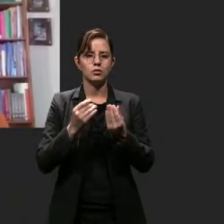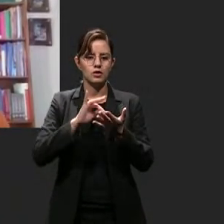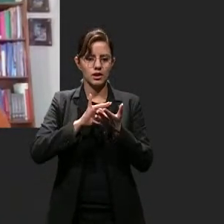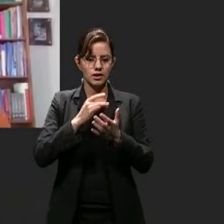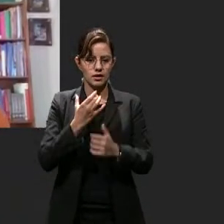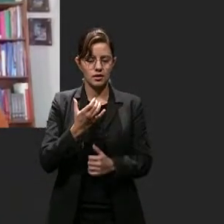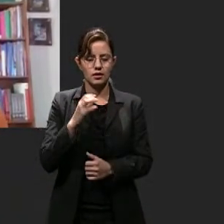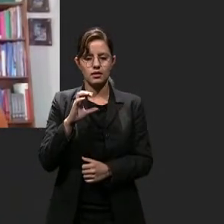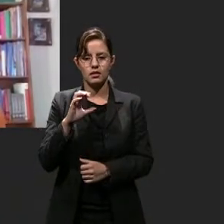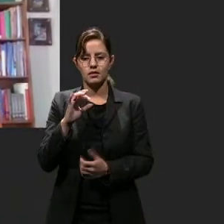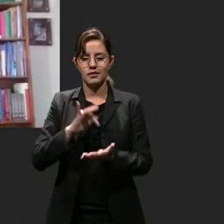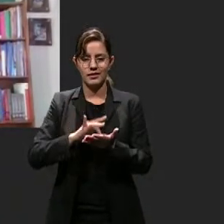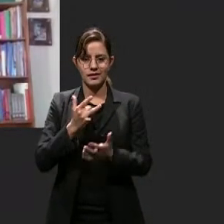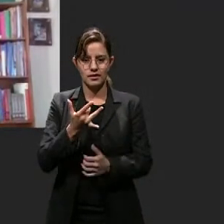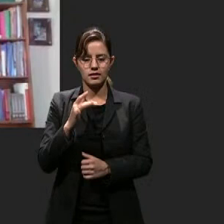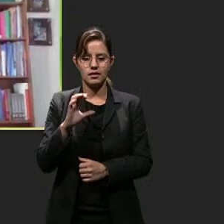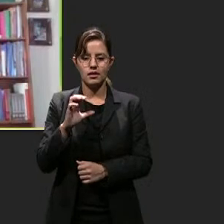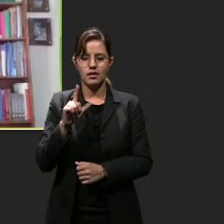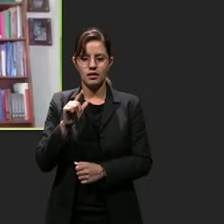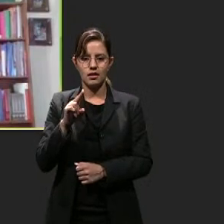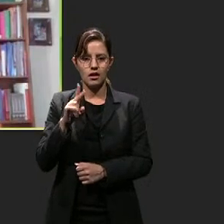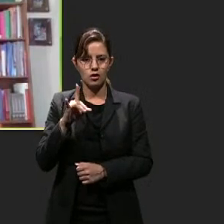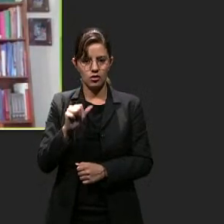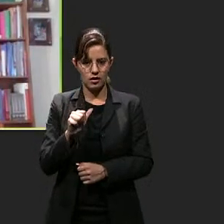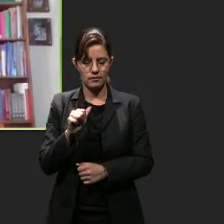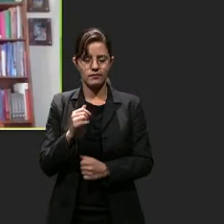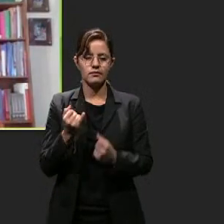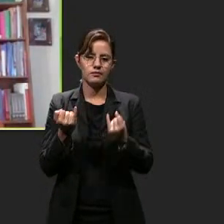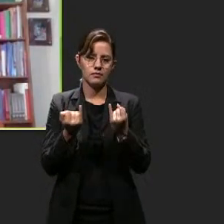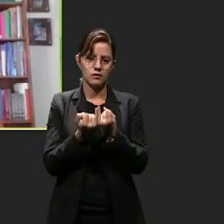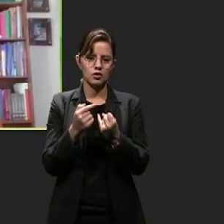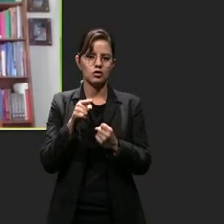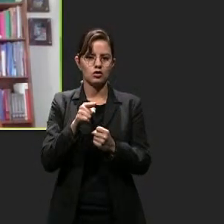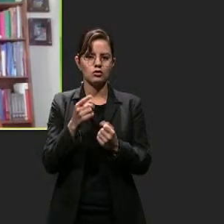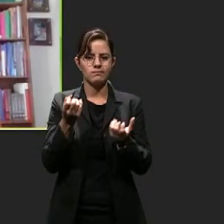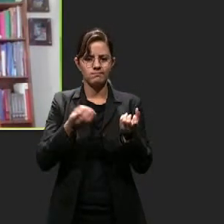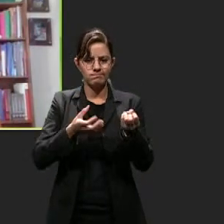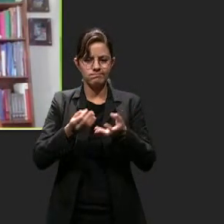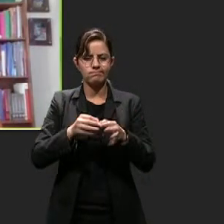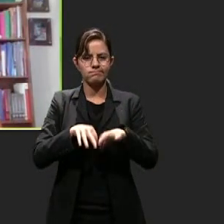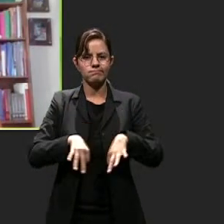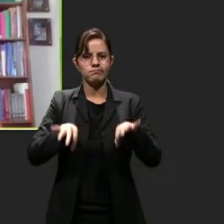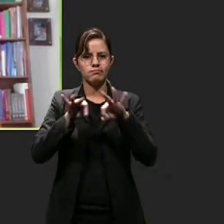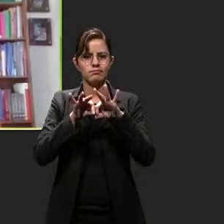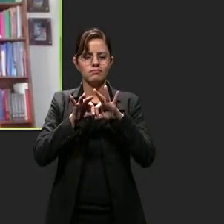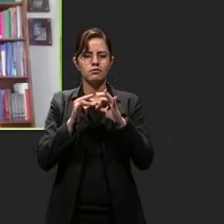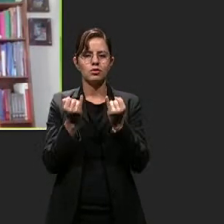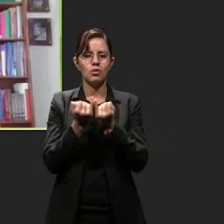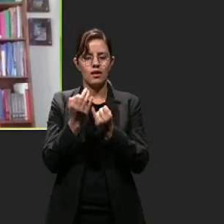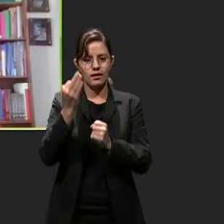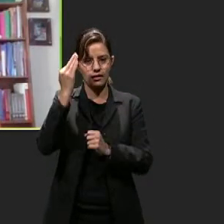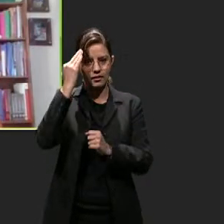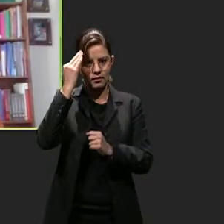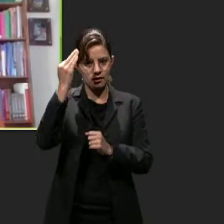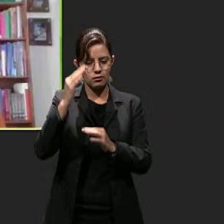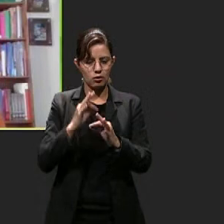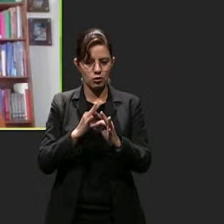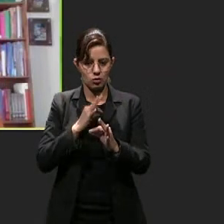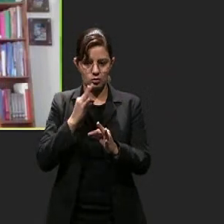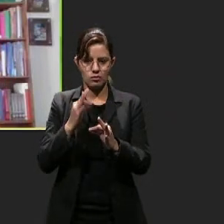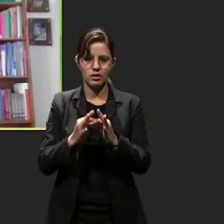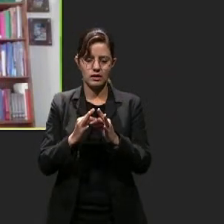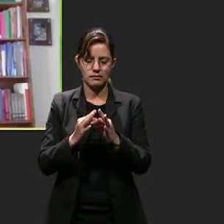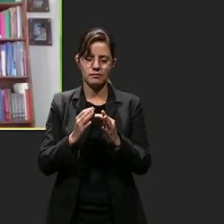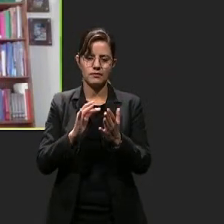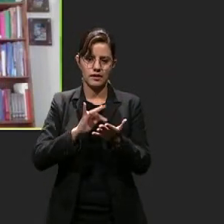Thank you very much, Claudia, for your important insights and for meeting